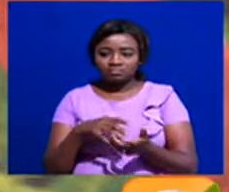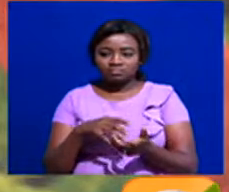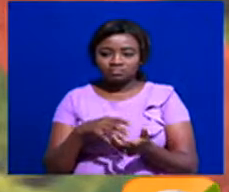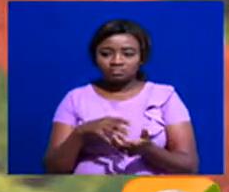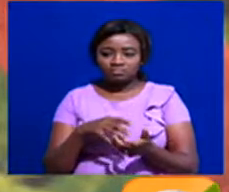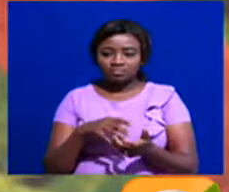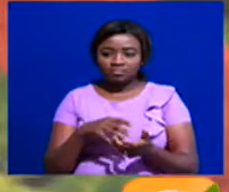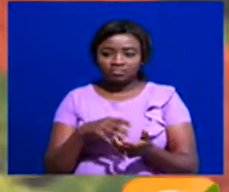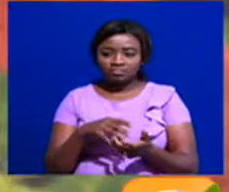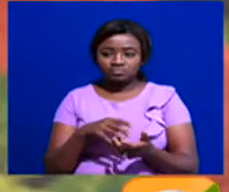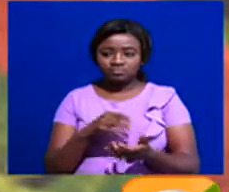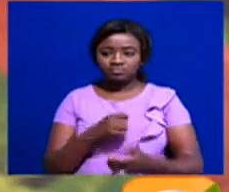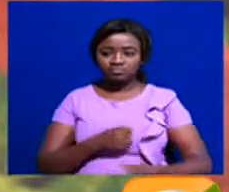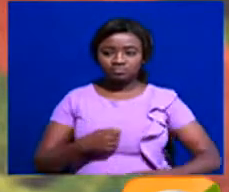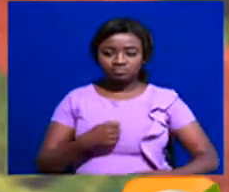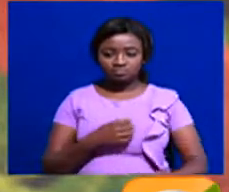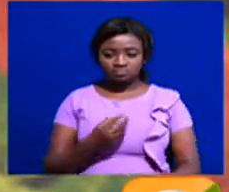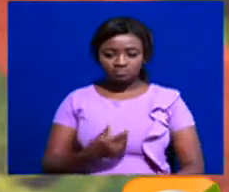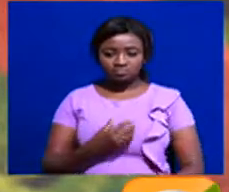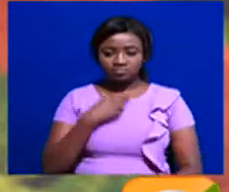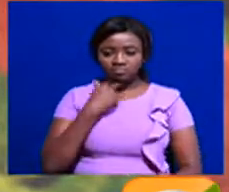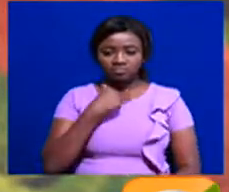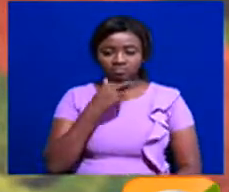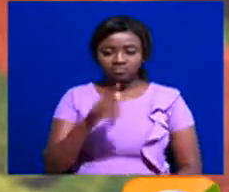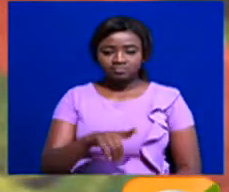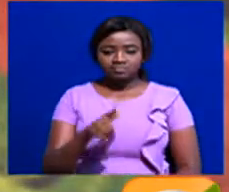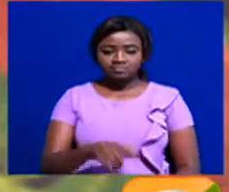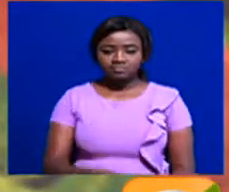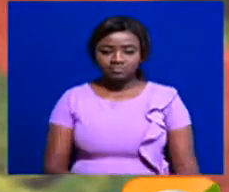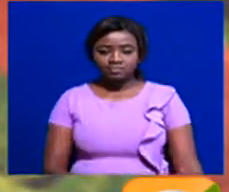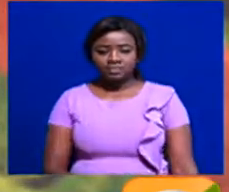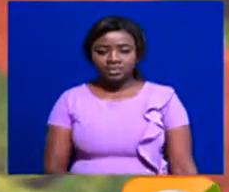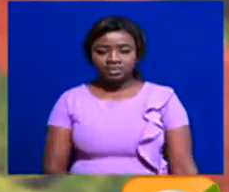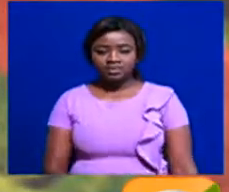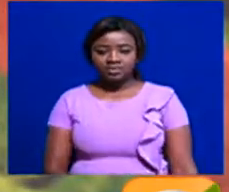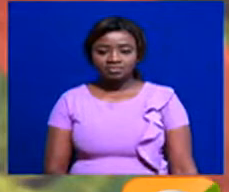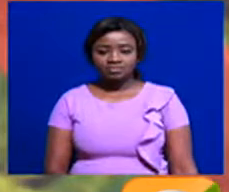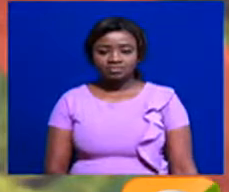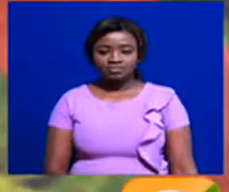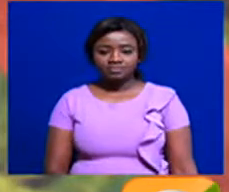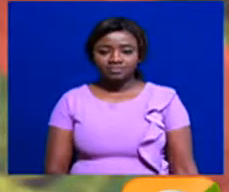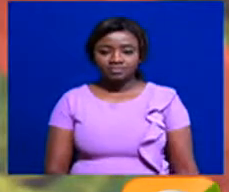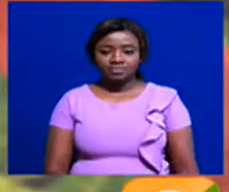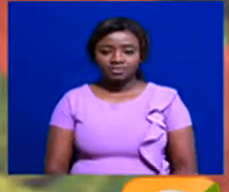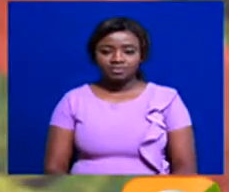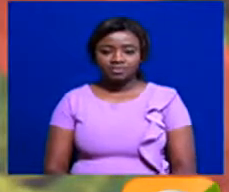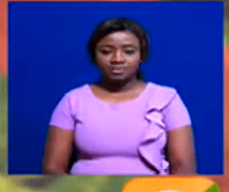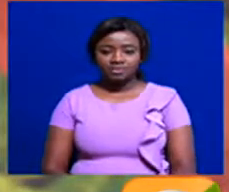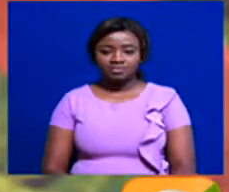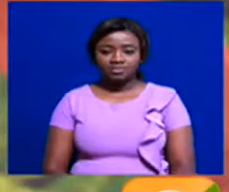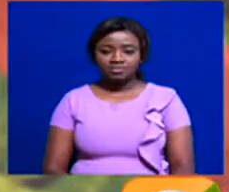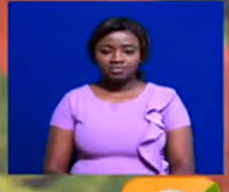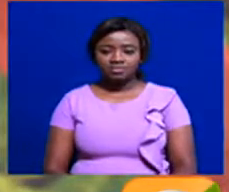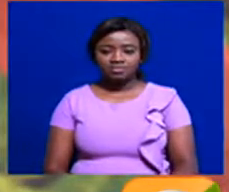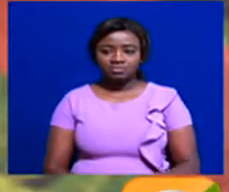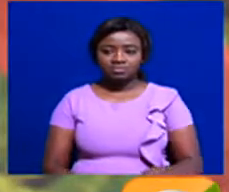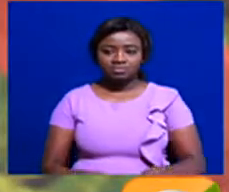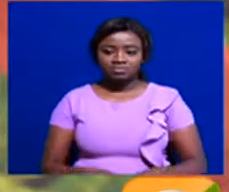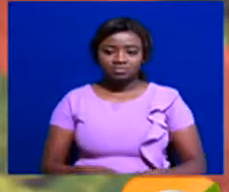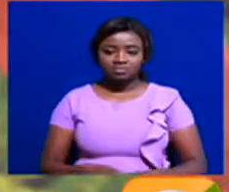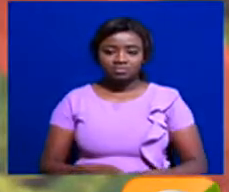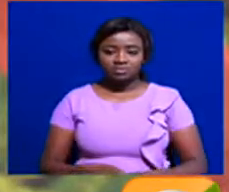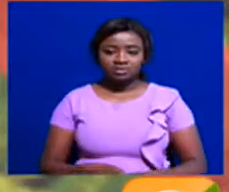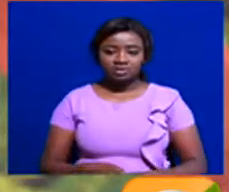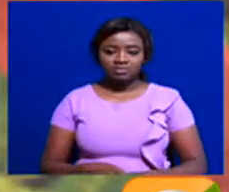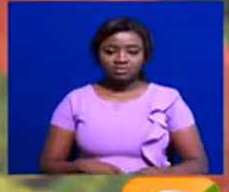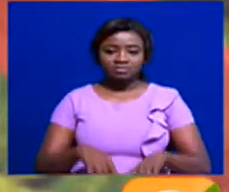therefore, it does not interfere with the stomachs after you have eaten. So the major thing is the market. Yeah. If the